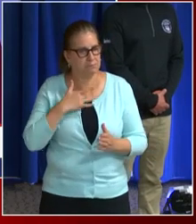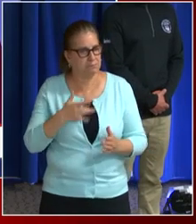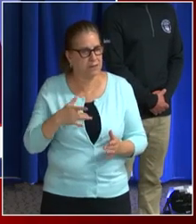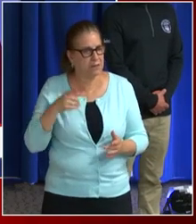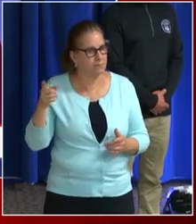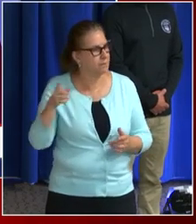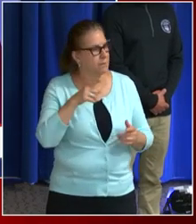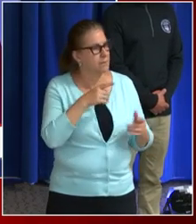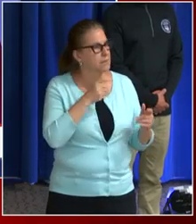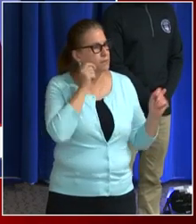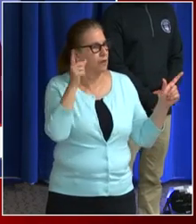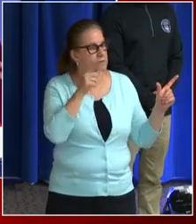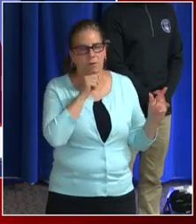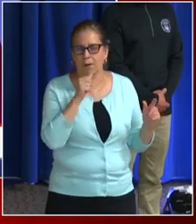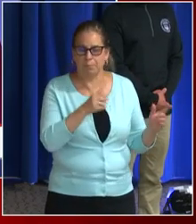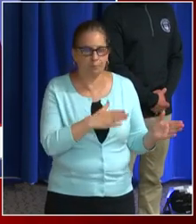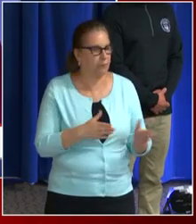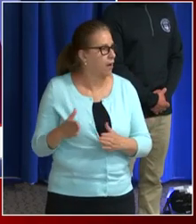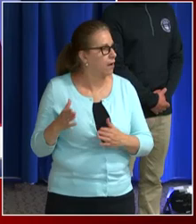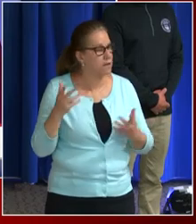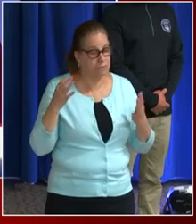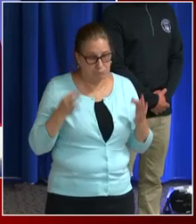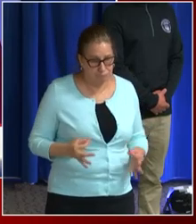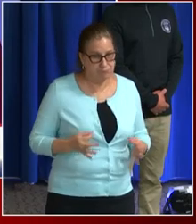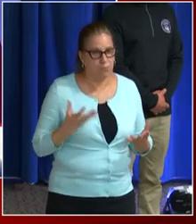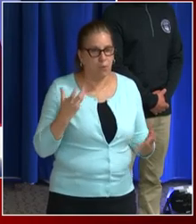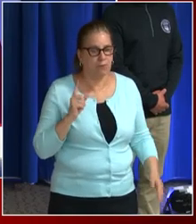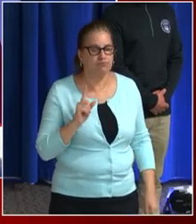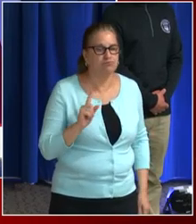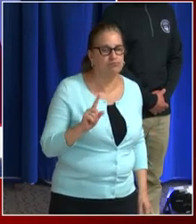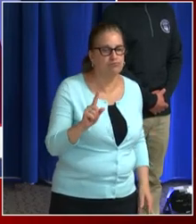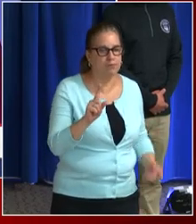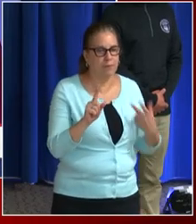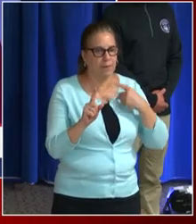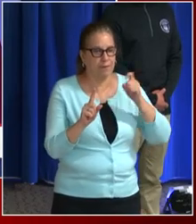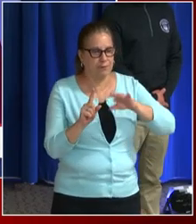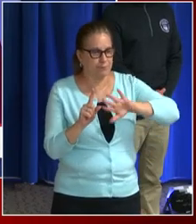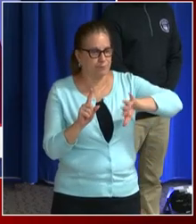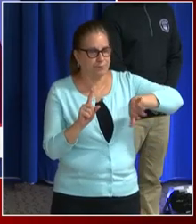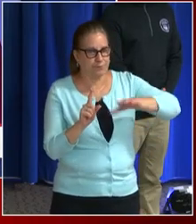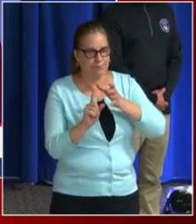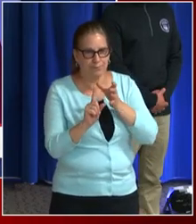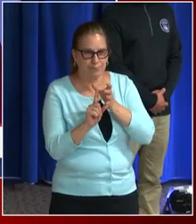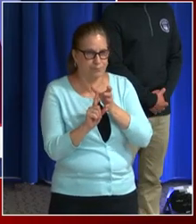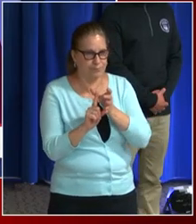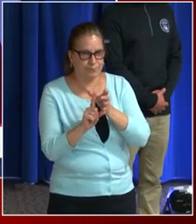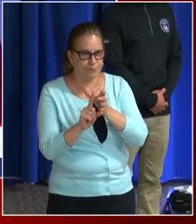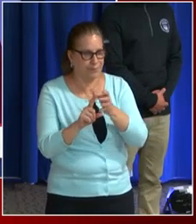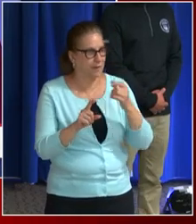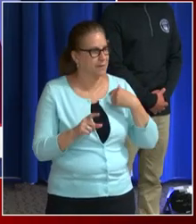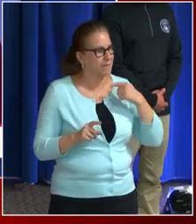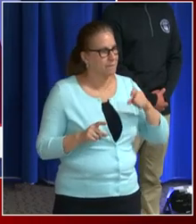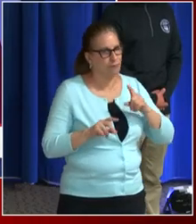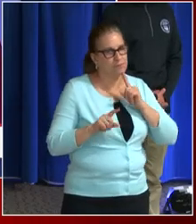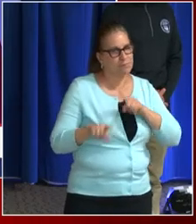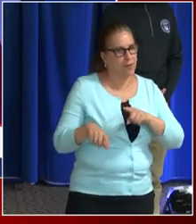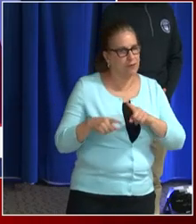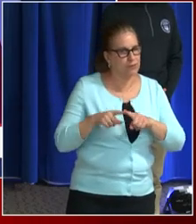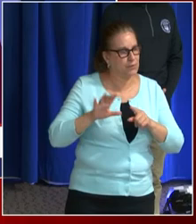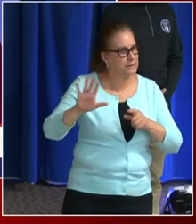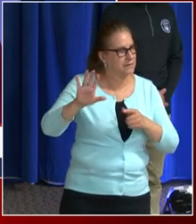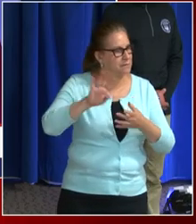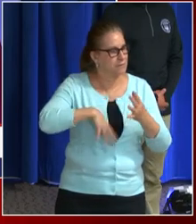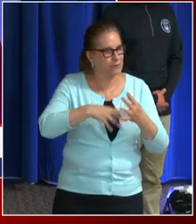us because it's unplanned. The president sometimes has to respond to things that are outside of his schedule, and our